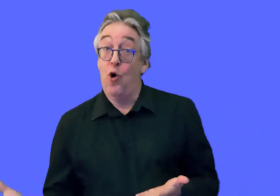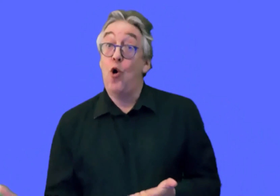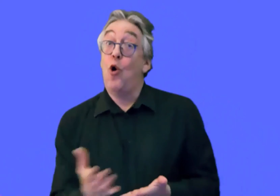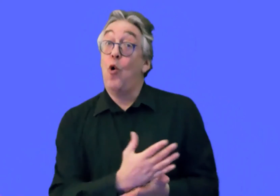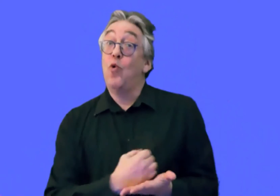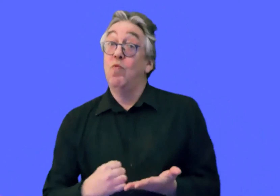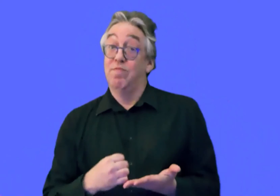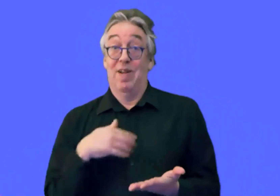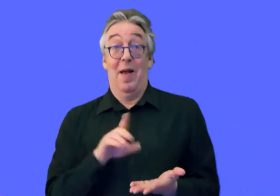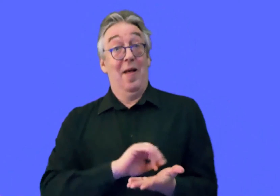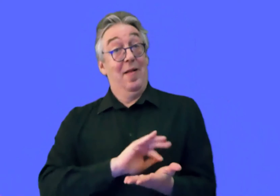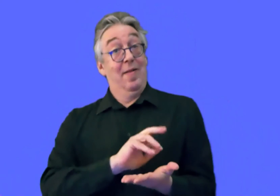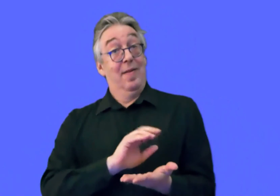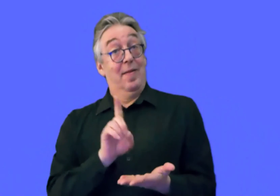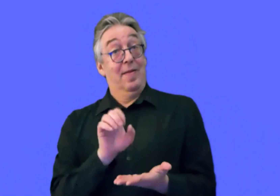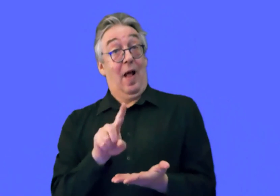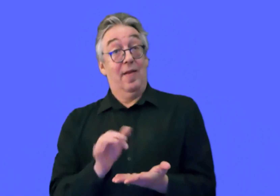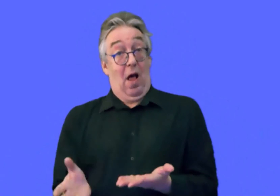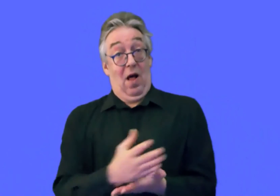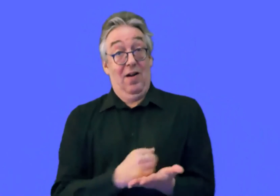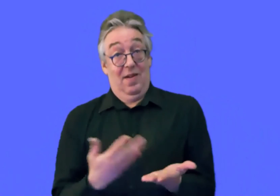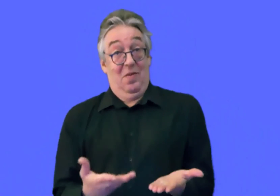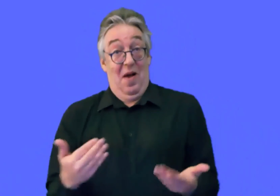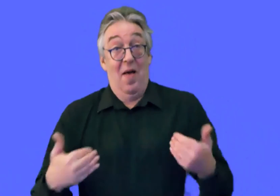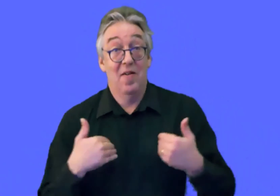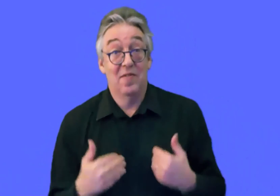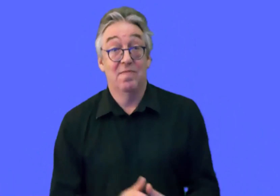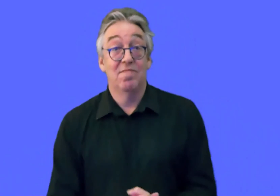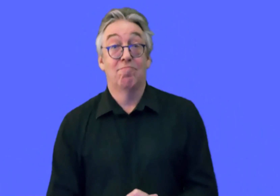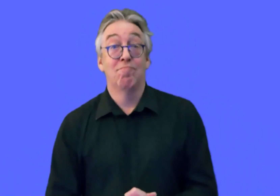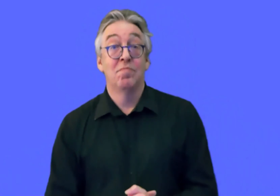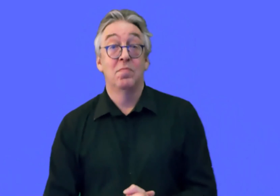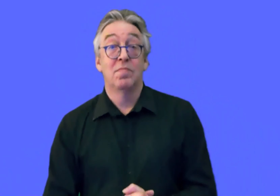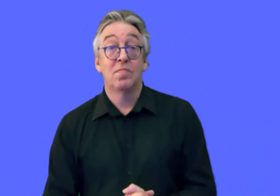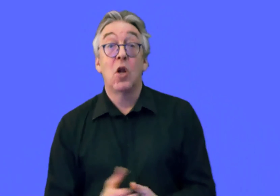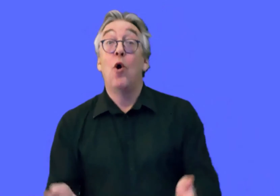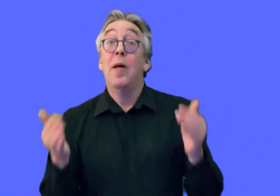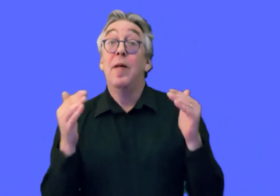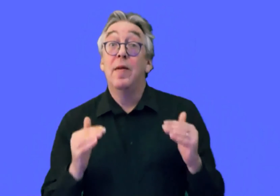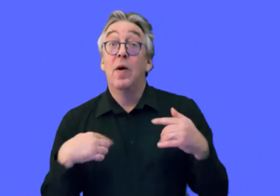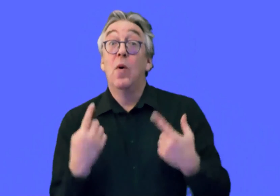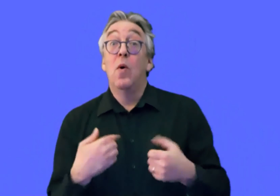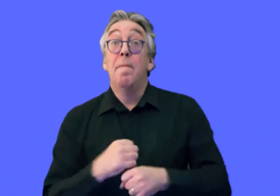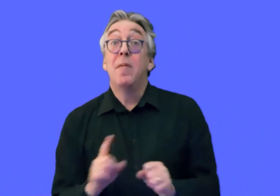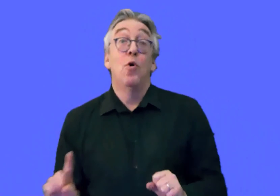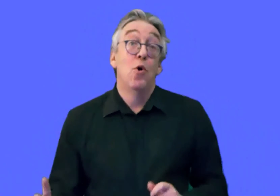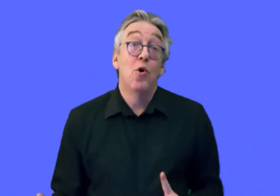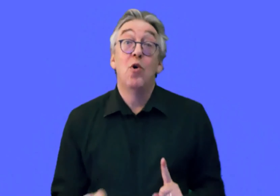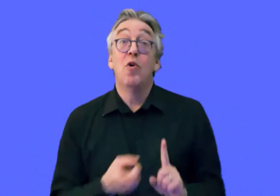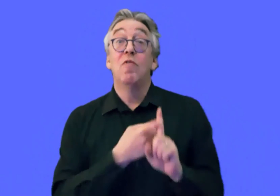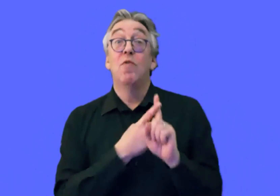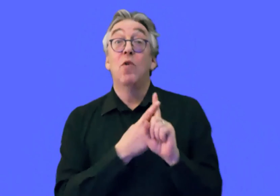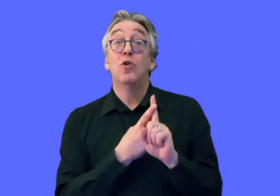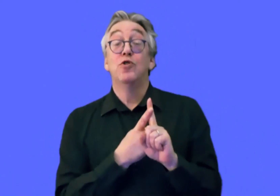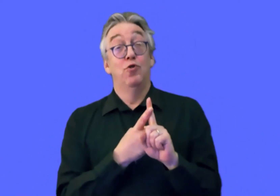Now, what happened is that we were able to produce the first set of the basic results